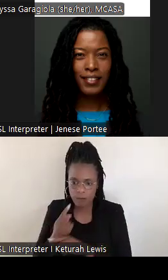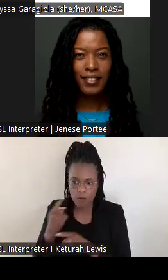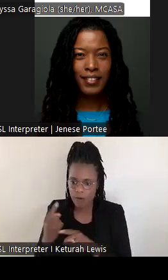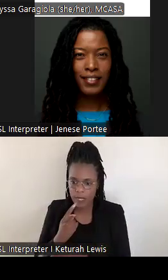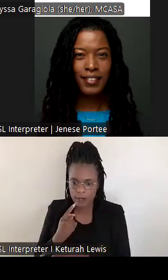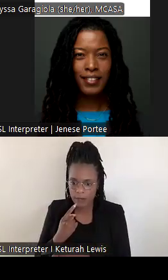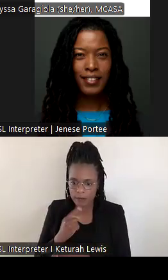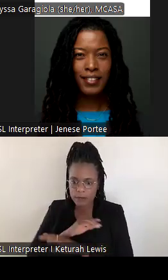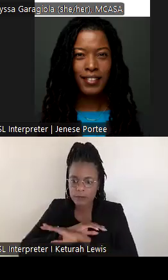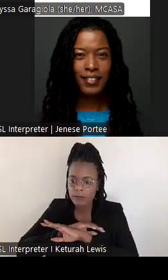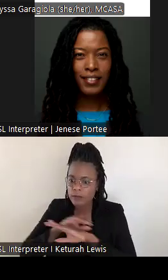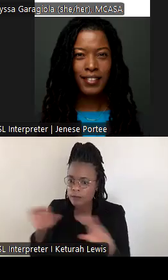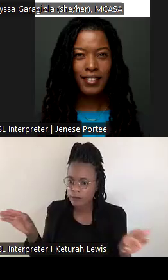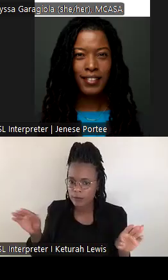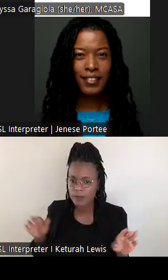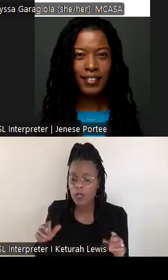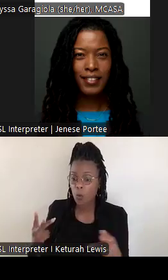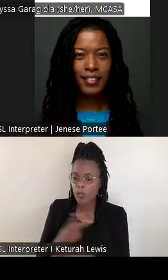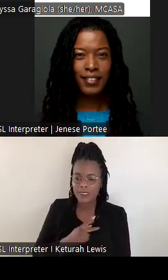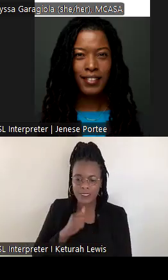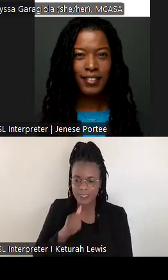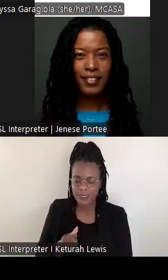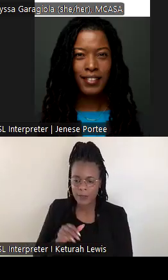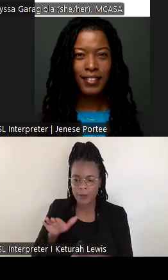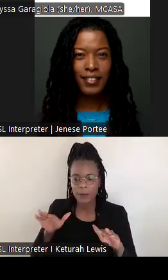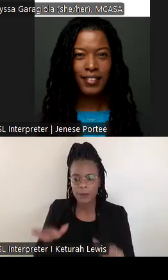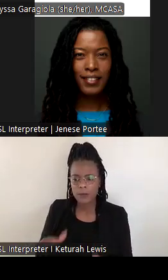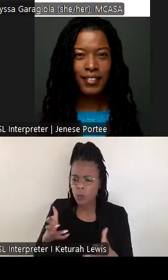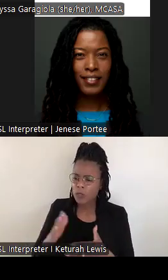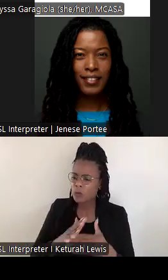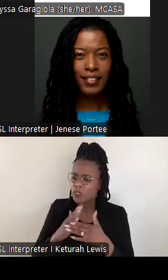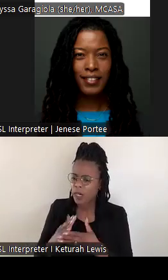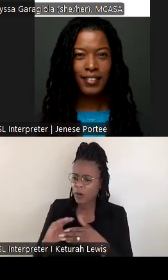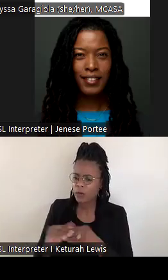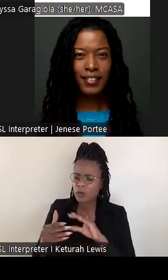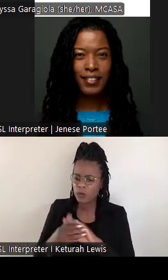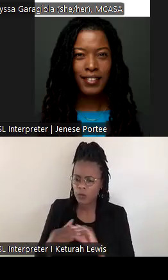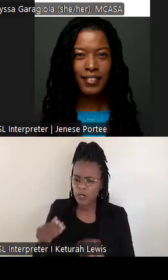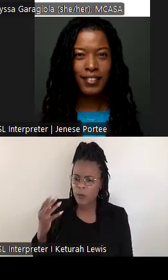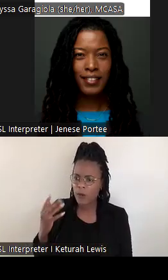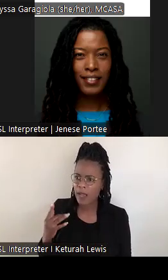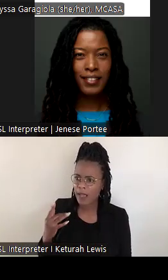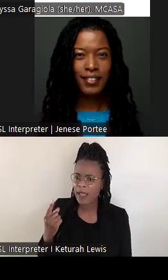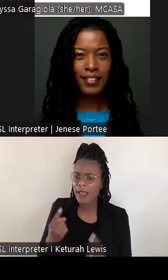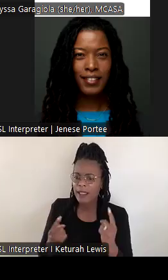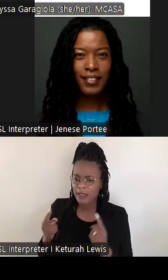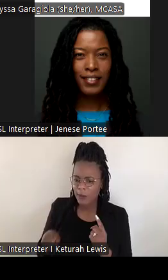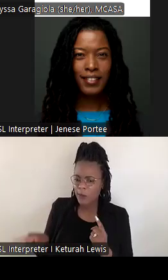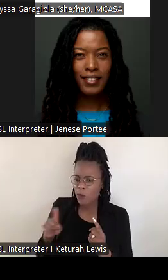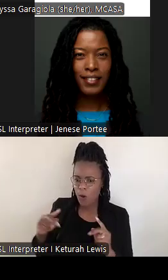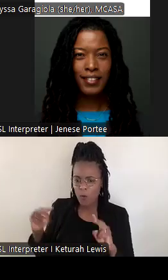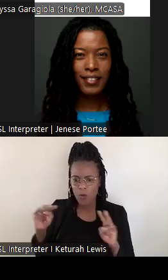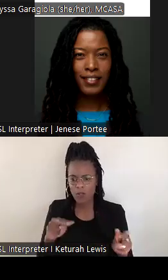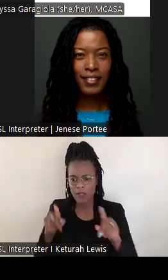any further up in this pyramid. So I wanted to share that story with you this morning because I really think that you'll also look at this pyramid